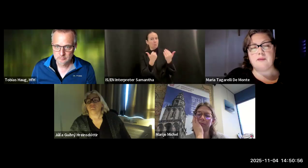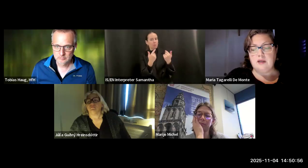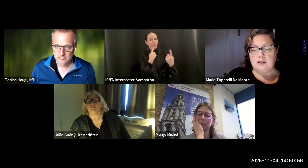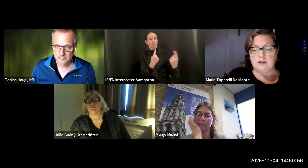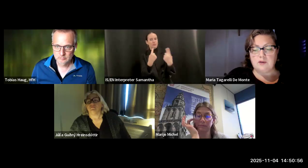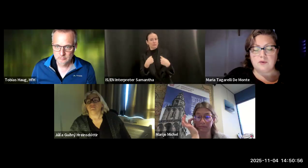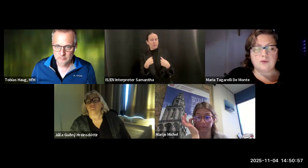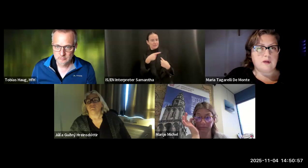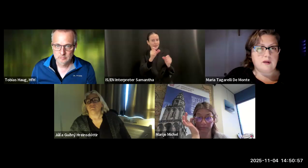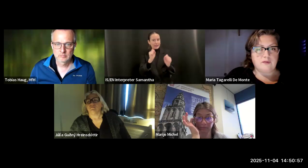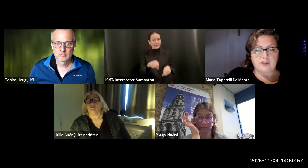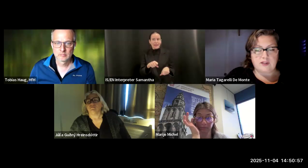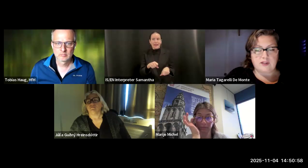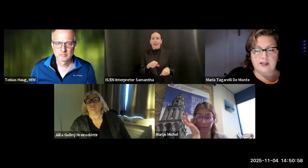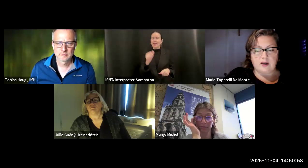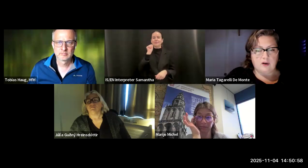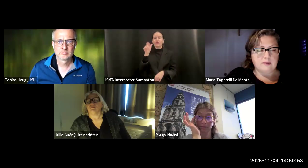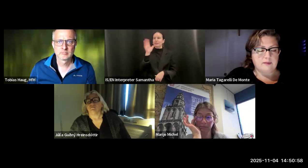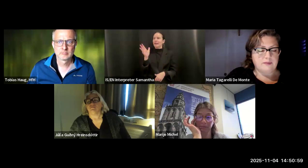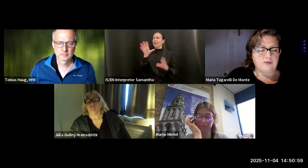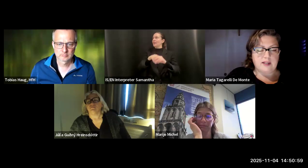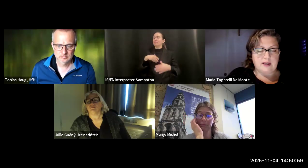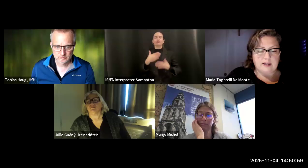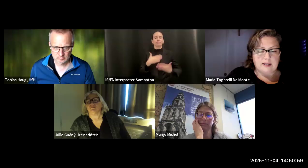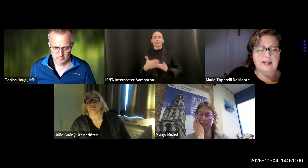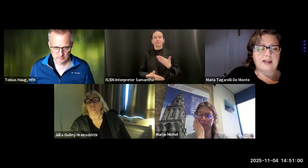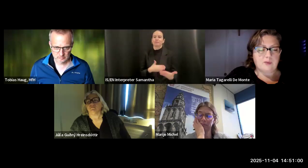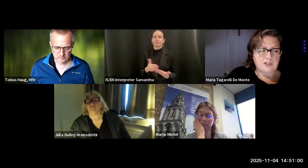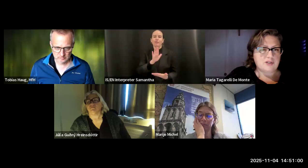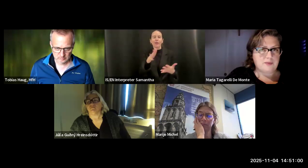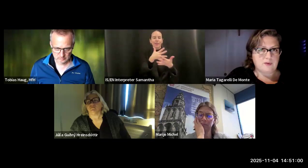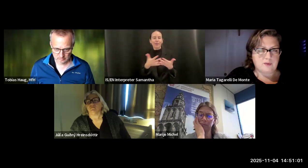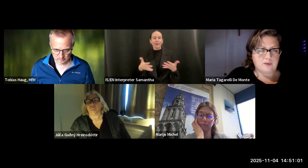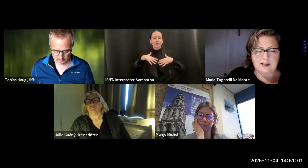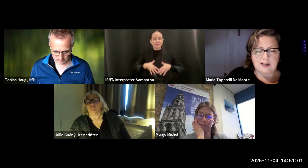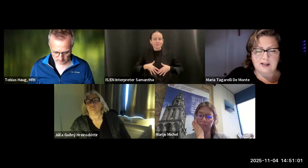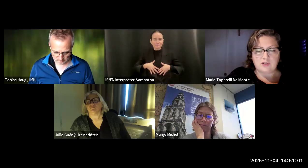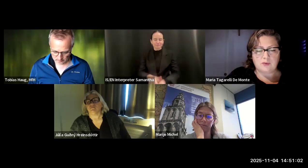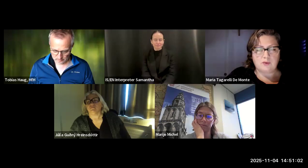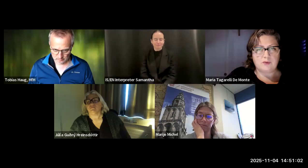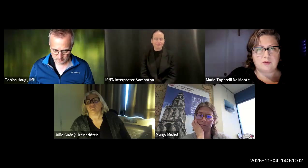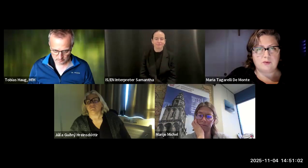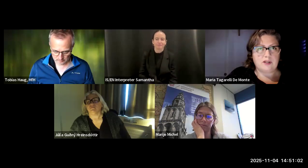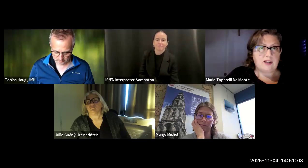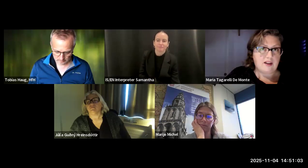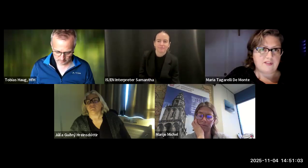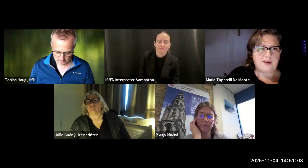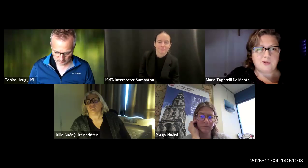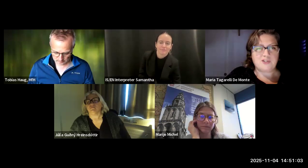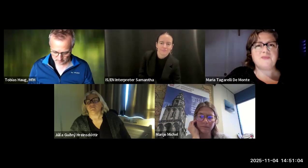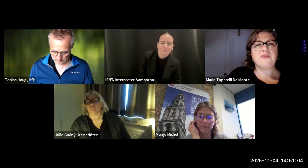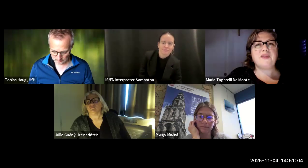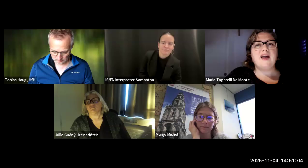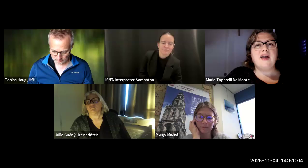actually applicable to everyday content, everyday language, to daily language, to real